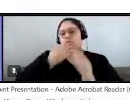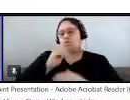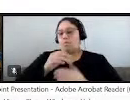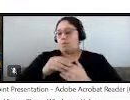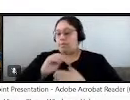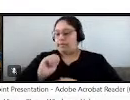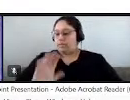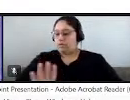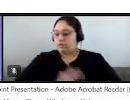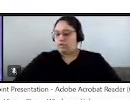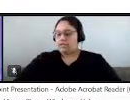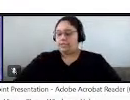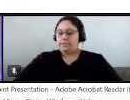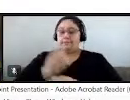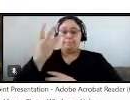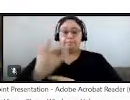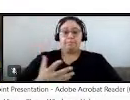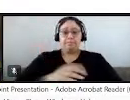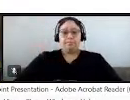Maseko. Speaker,